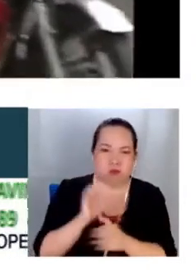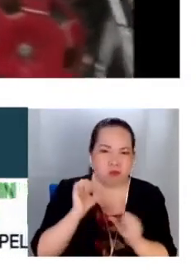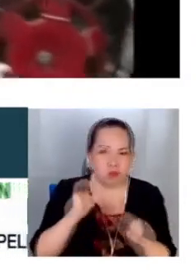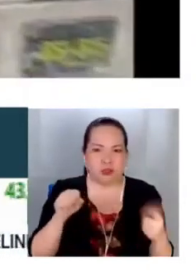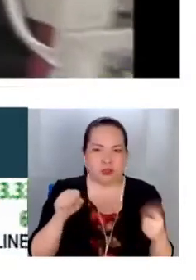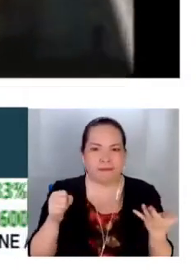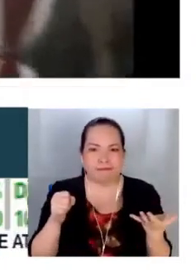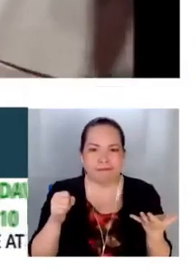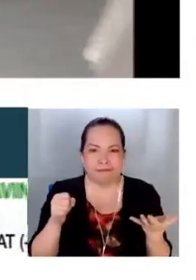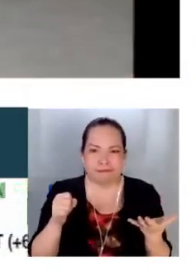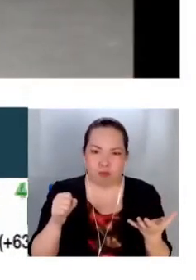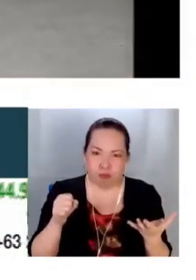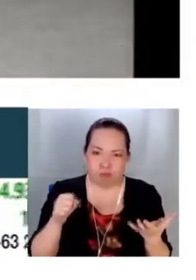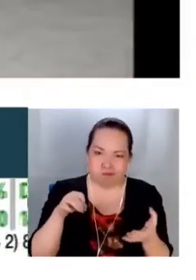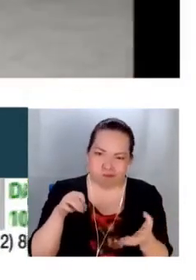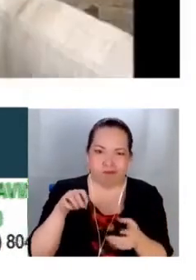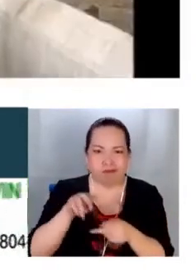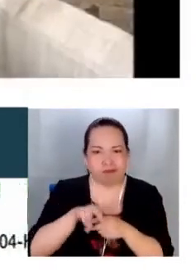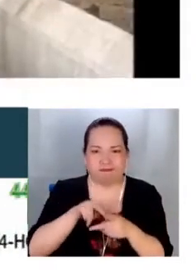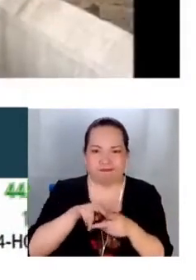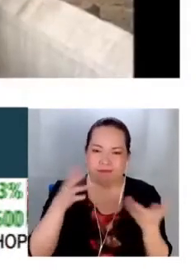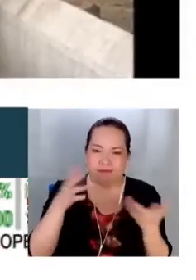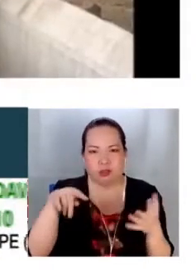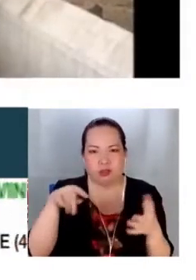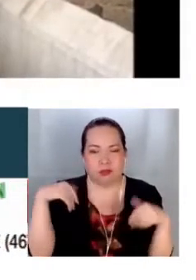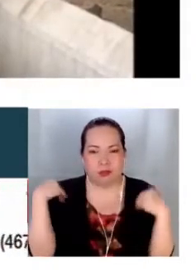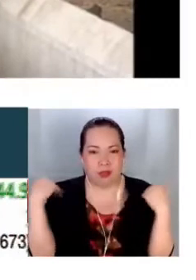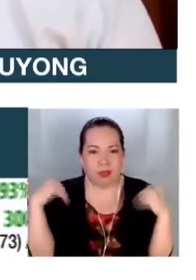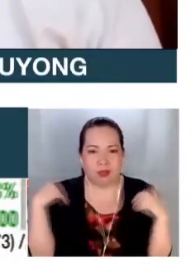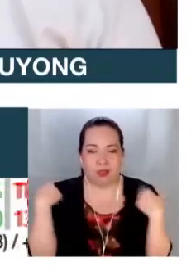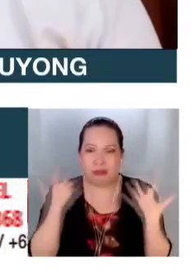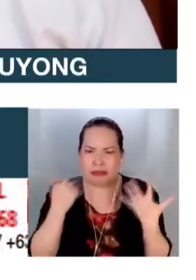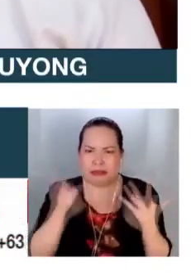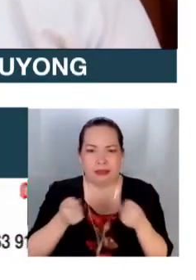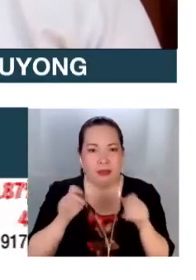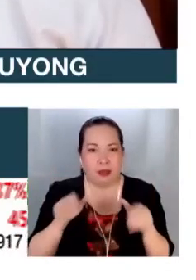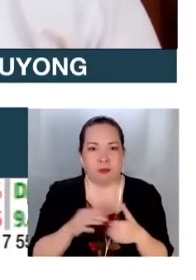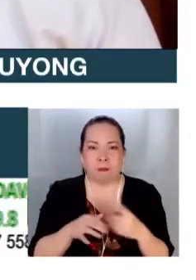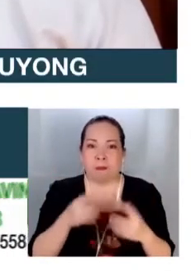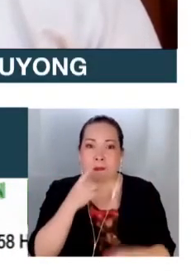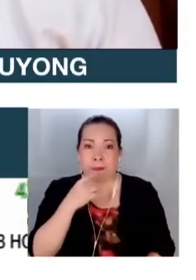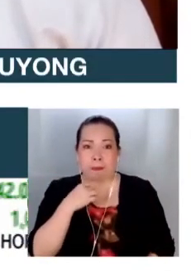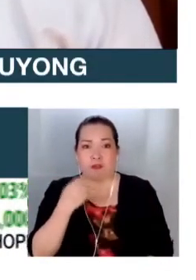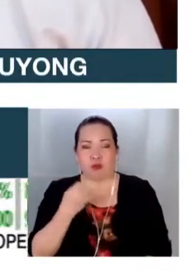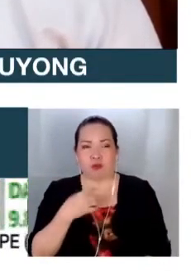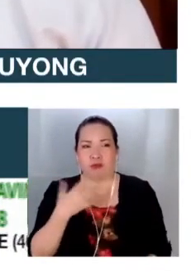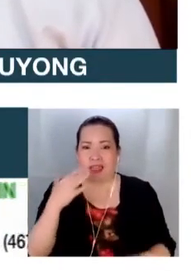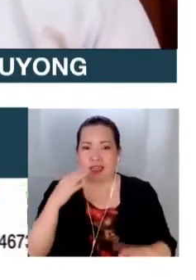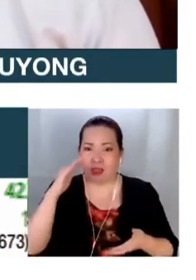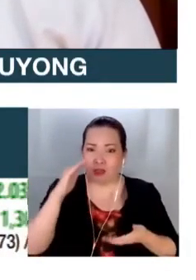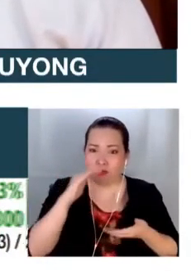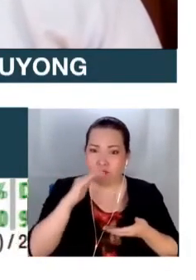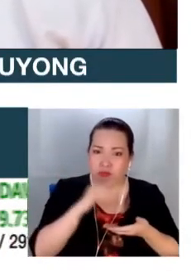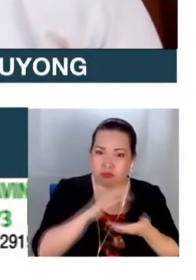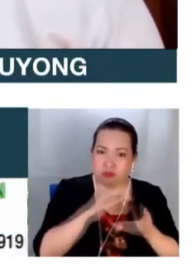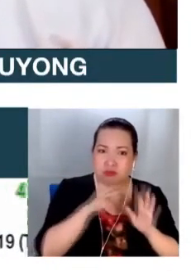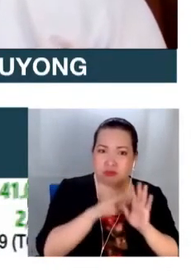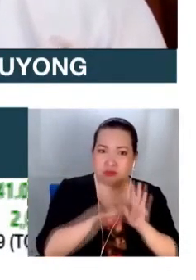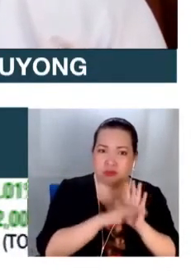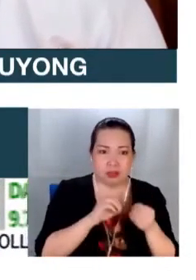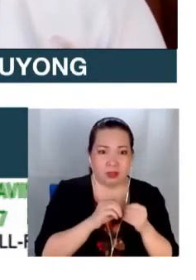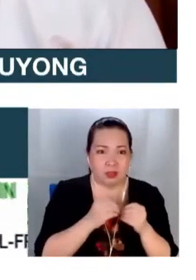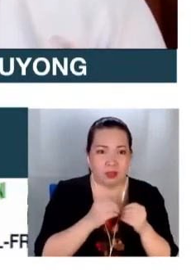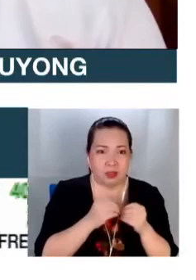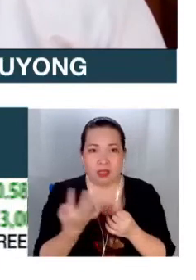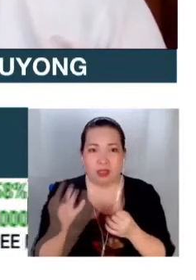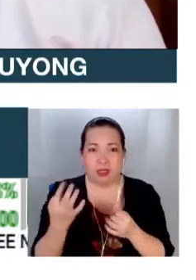have to catch up with the situation. Right, but there's been a decline, though, in numbers. But that doesn't mean, as